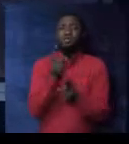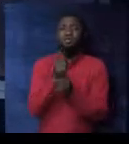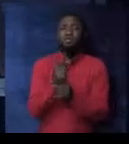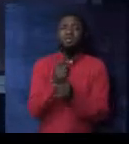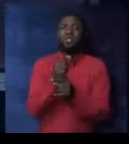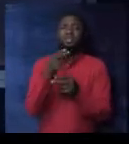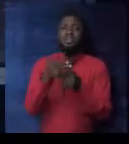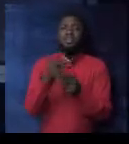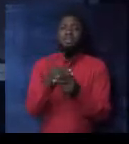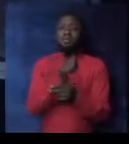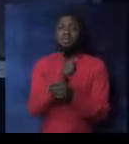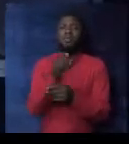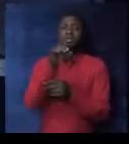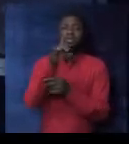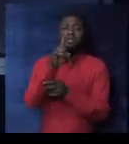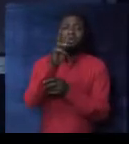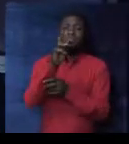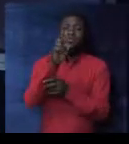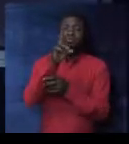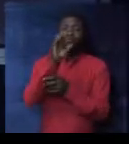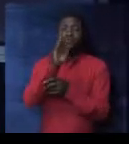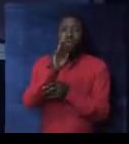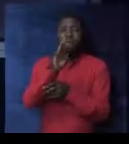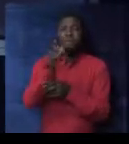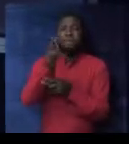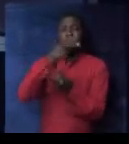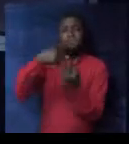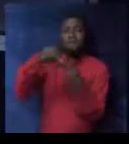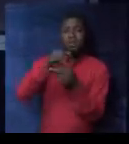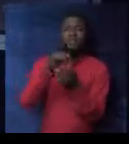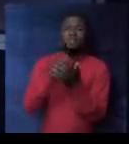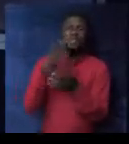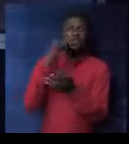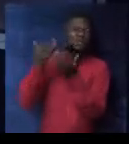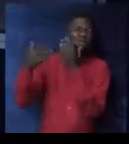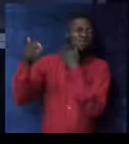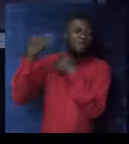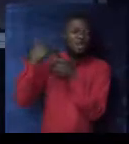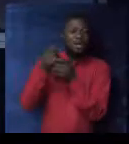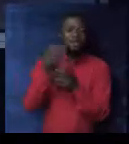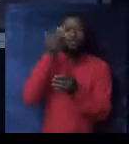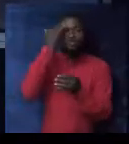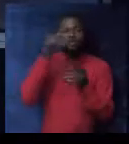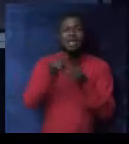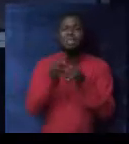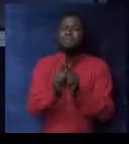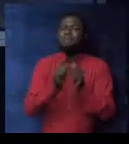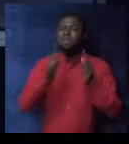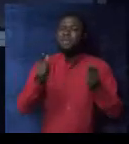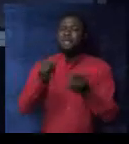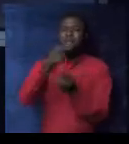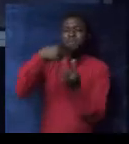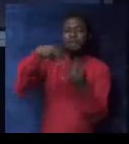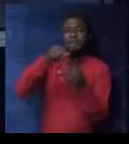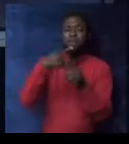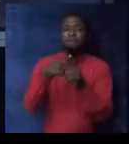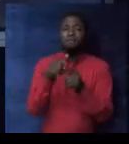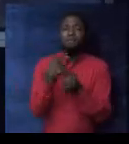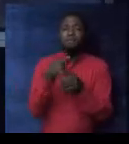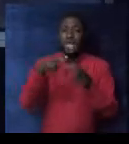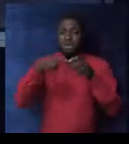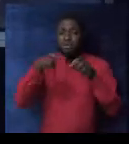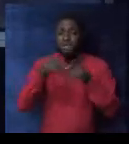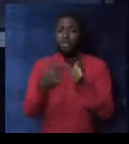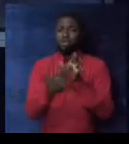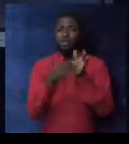as a dwarf planet. So it was formerly regarded as one of the big planets, but recent discovery in 2006